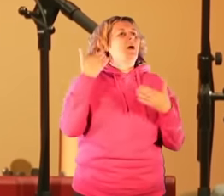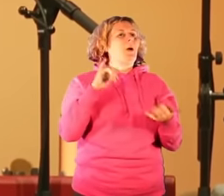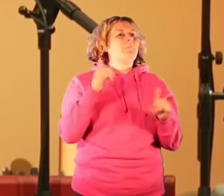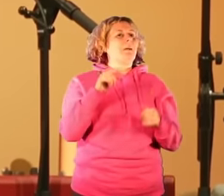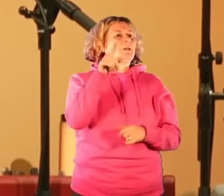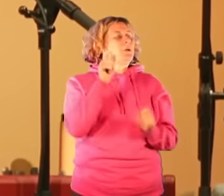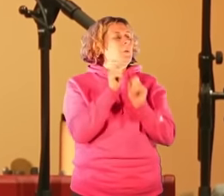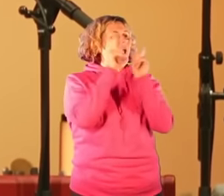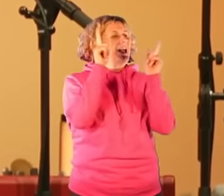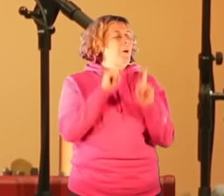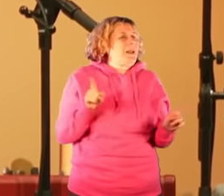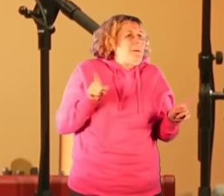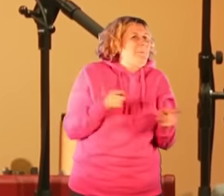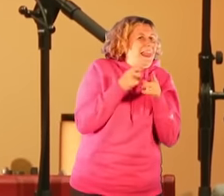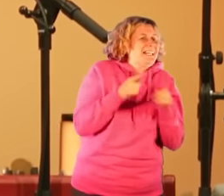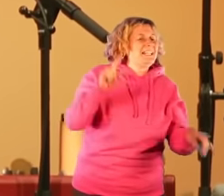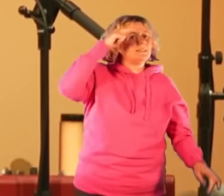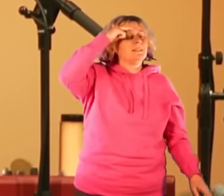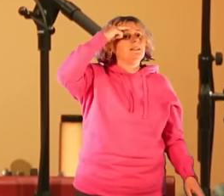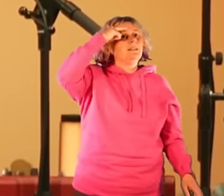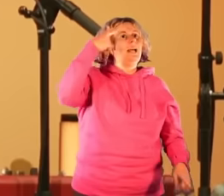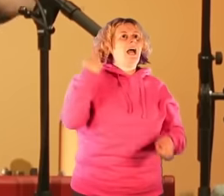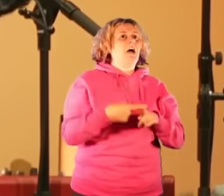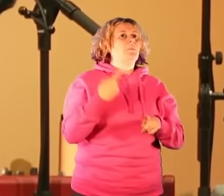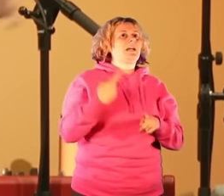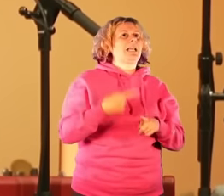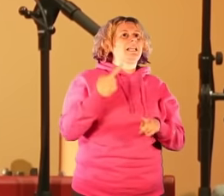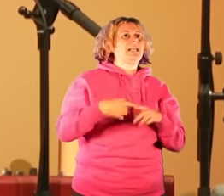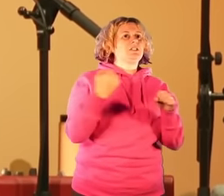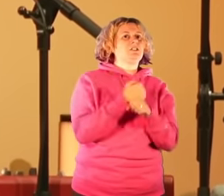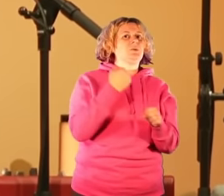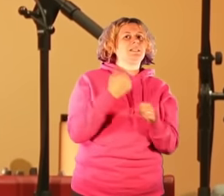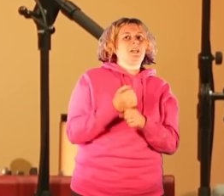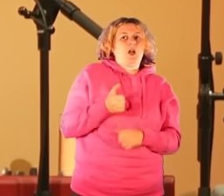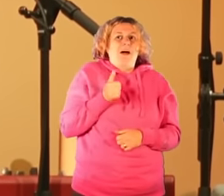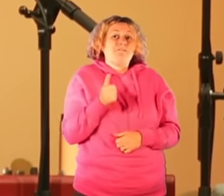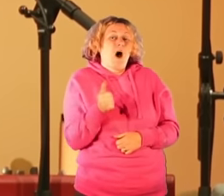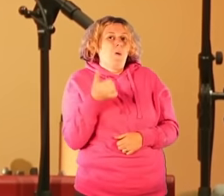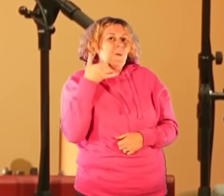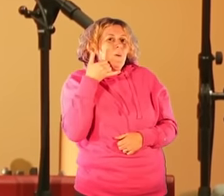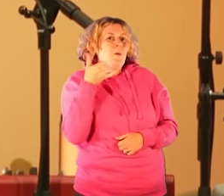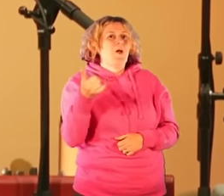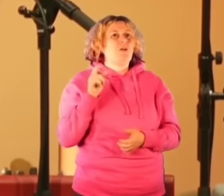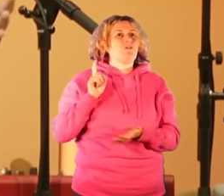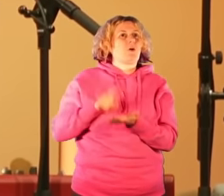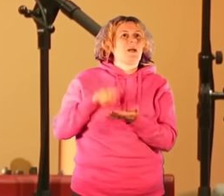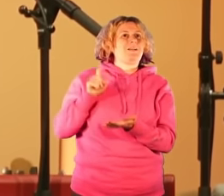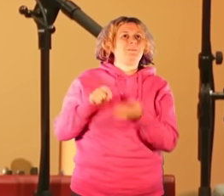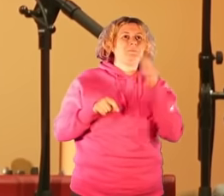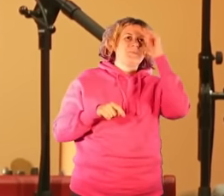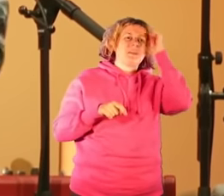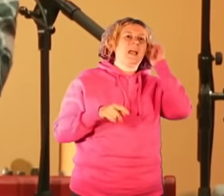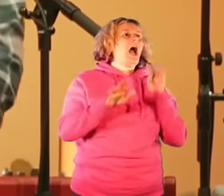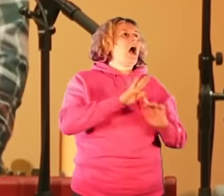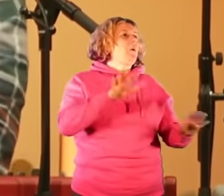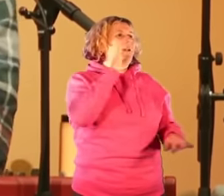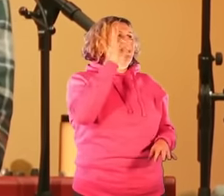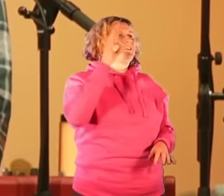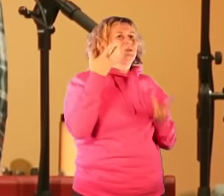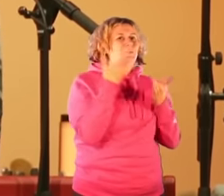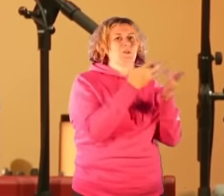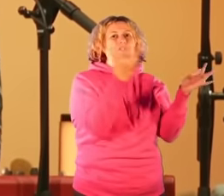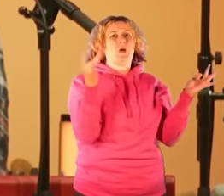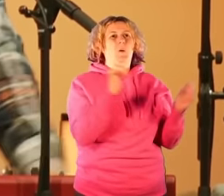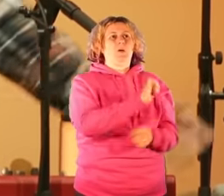certainly wake up with melodies, and we quickly record them on our phone. I'm not going to ask you to share those raw recordings with everyone just